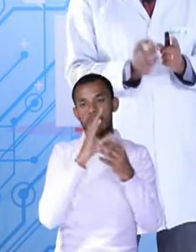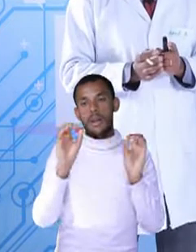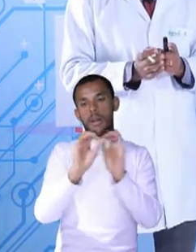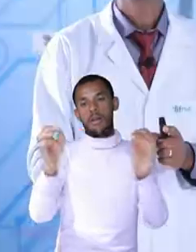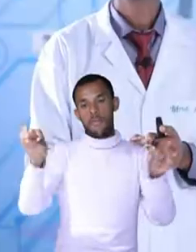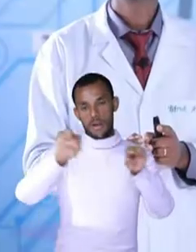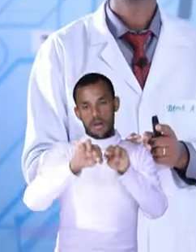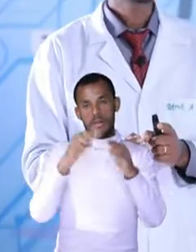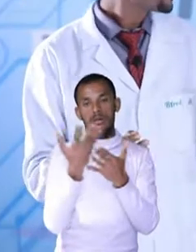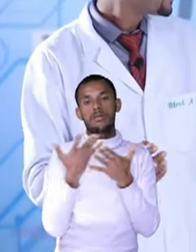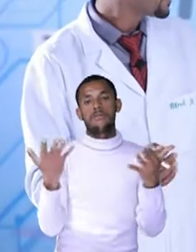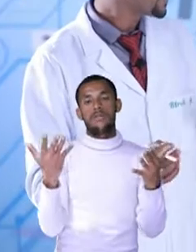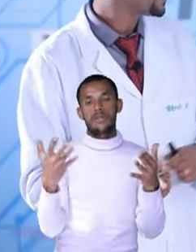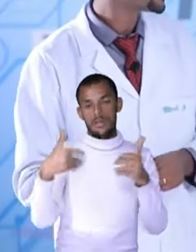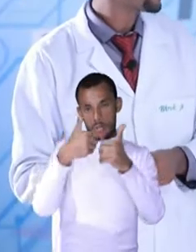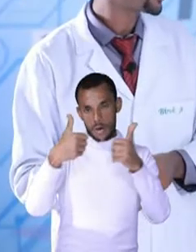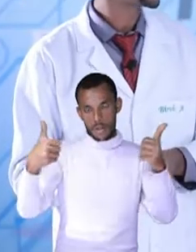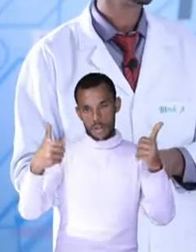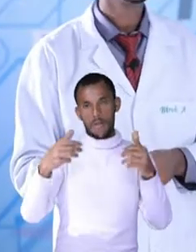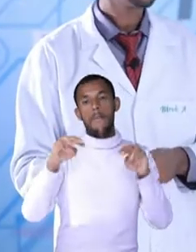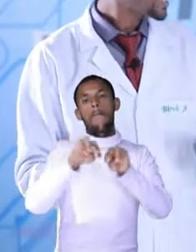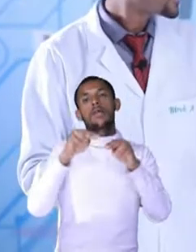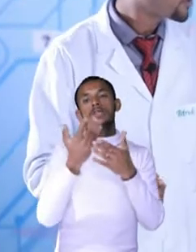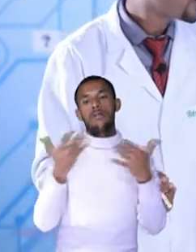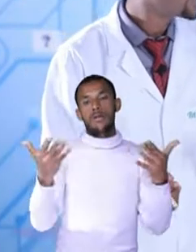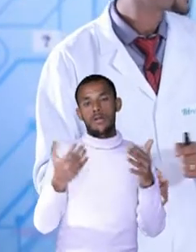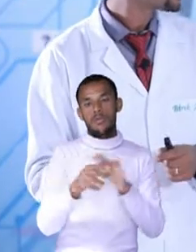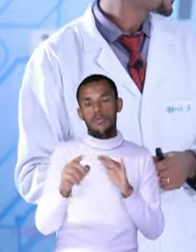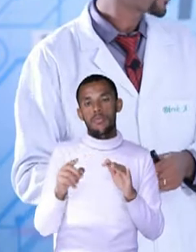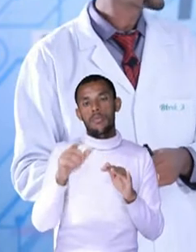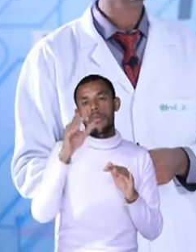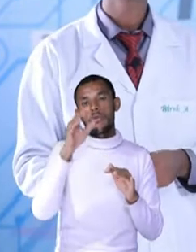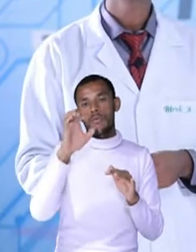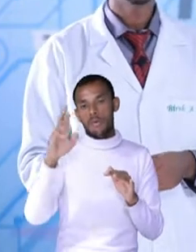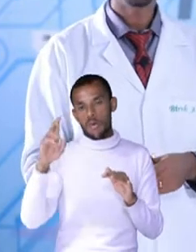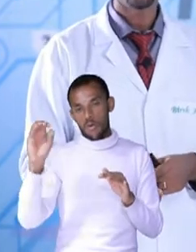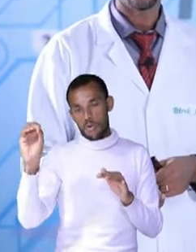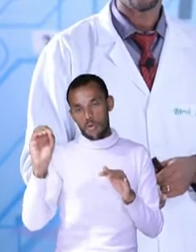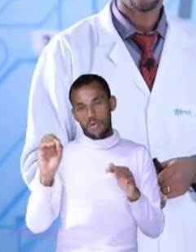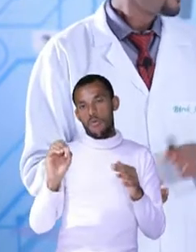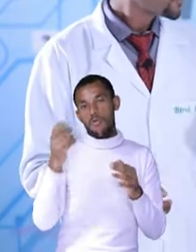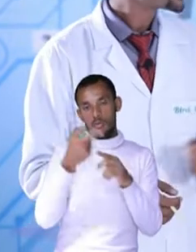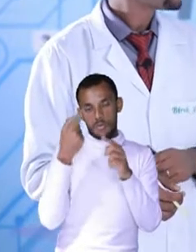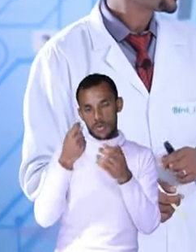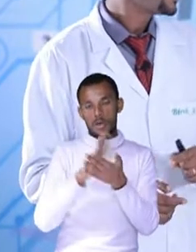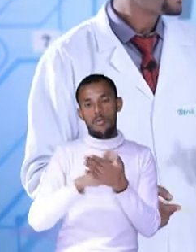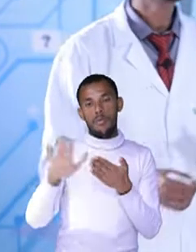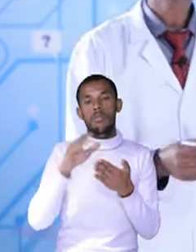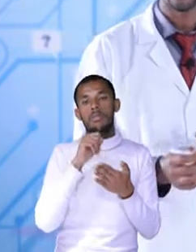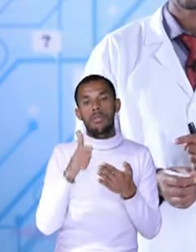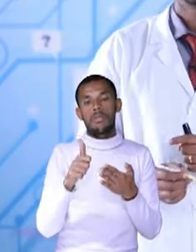non-magnetic substances, separated by magnetic separation, like ferromagnetic substance from their impurities. For